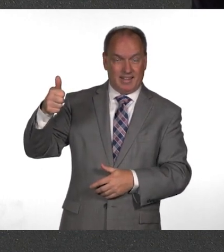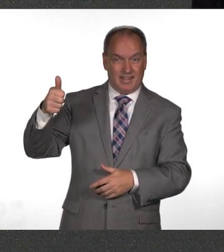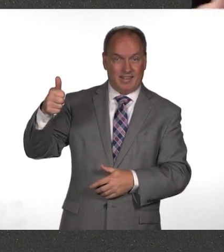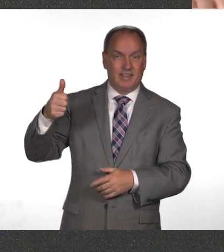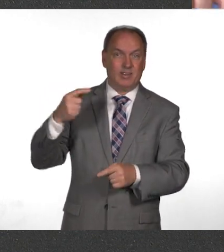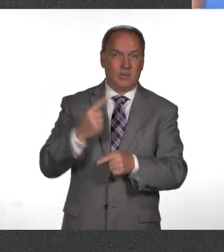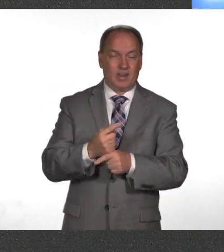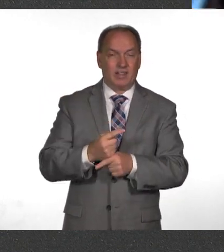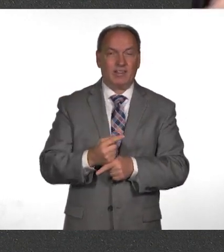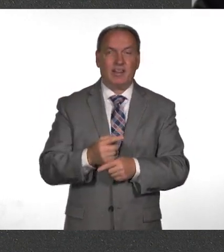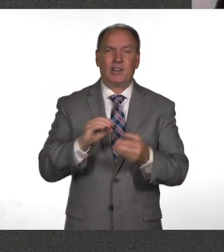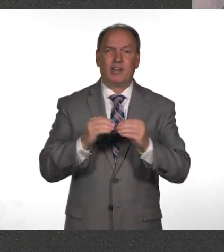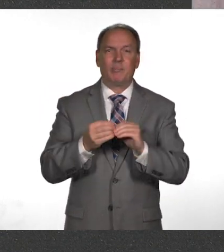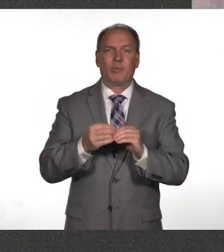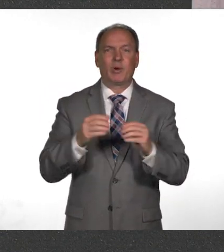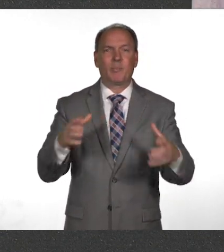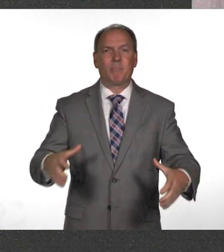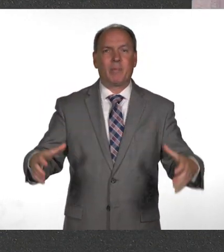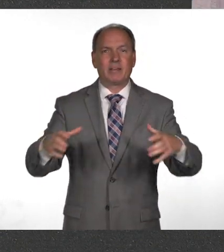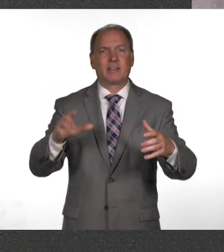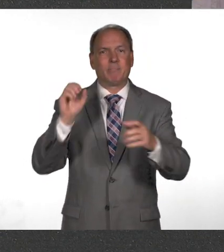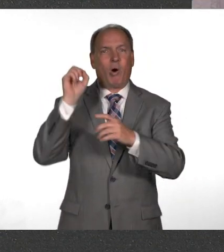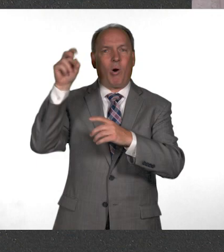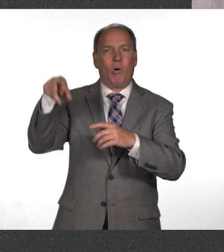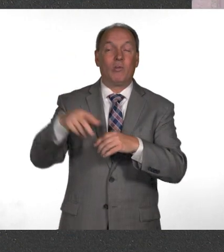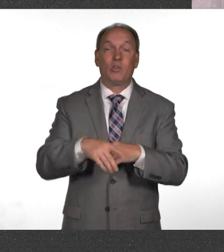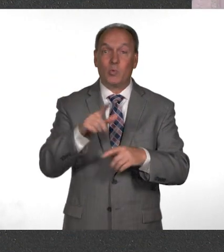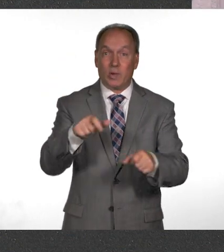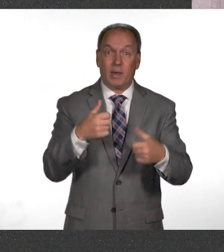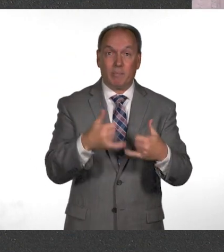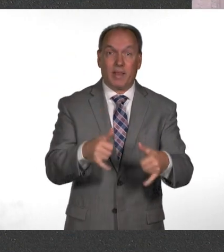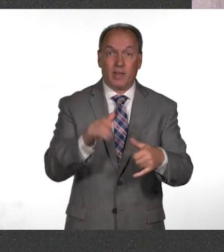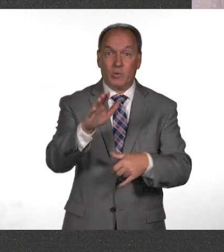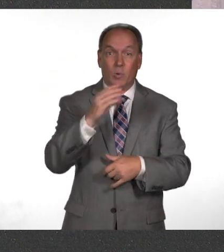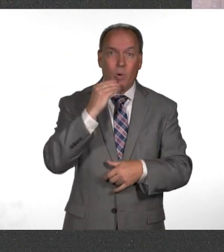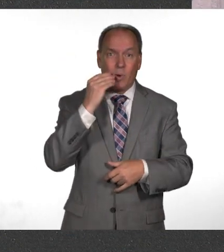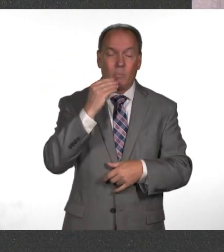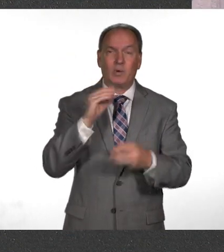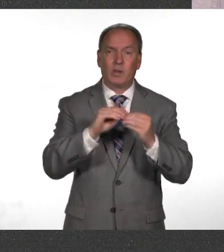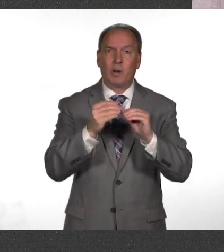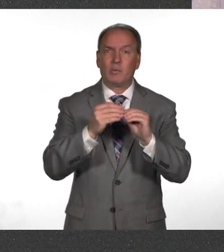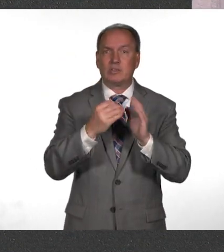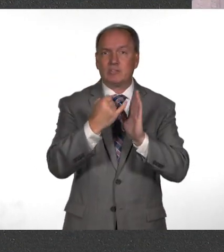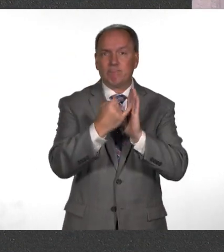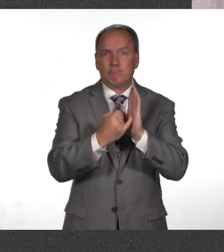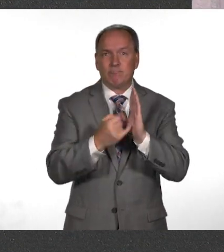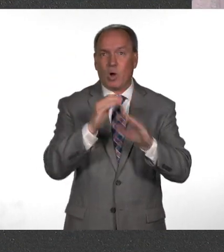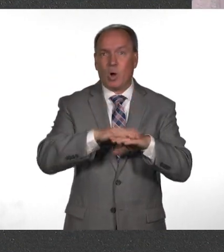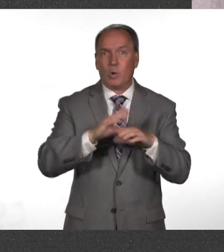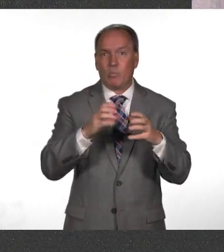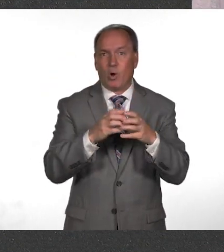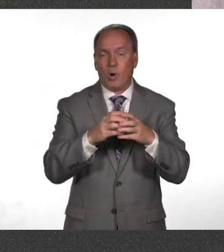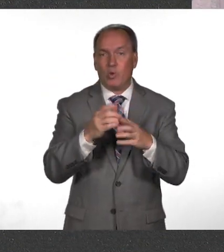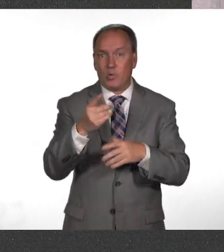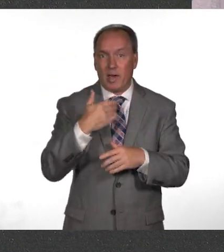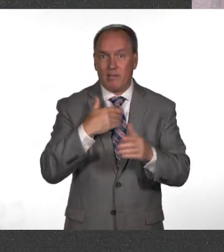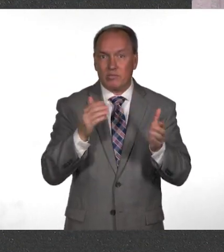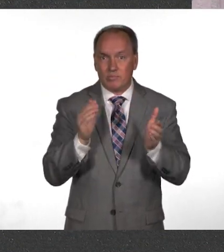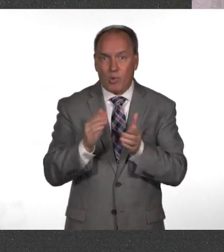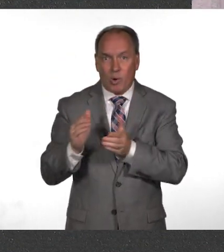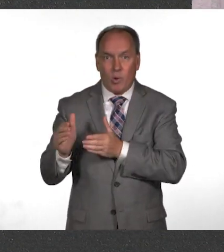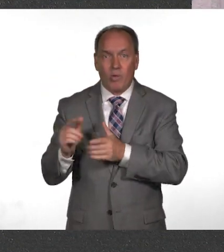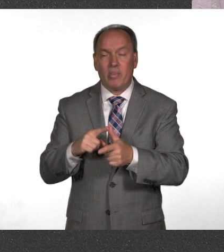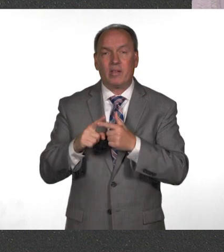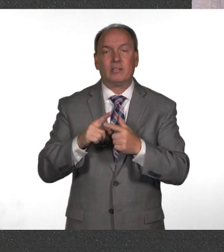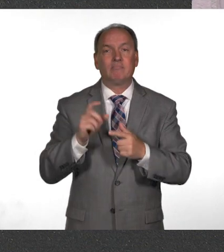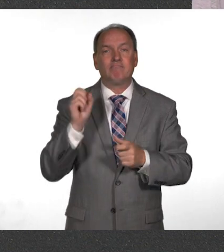10. Number basketball. That's a game that you can play at your house. You can put numbers on your balls if you have some little balls like this, and then